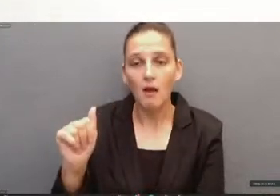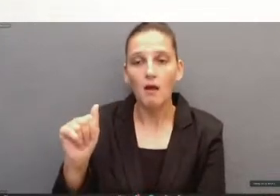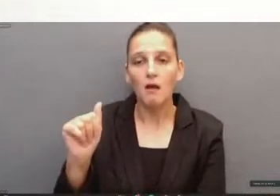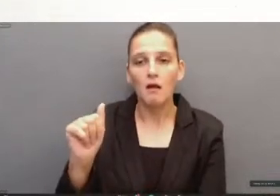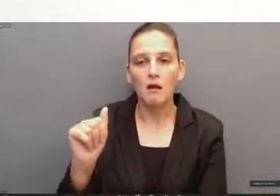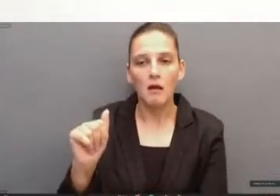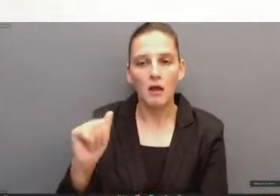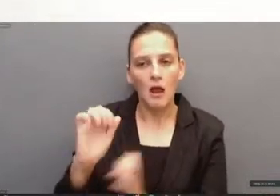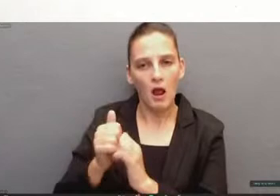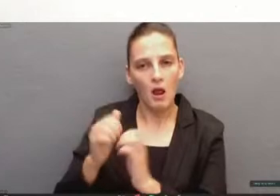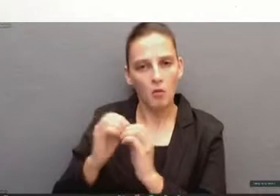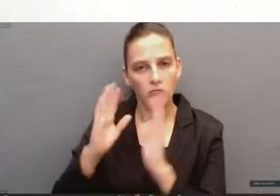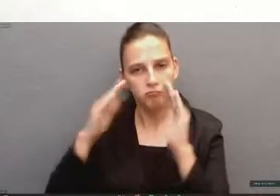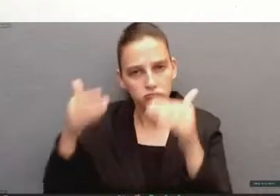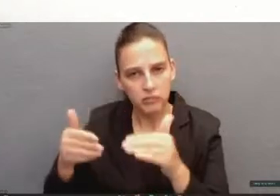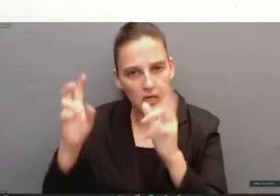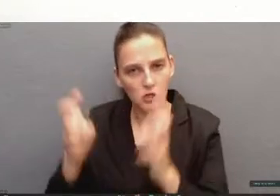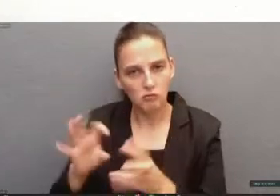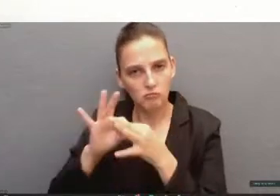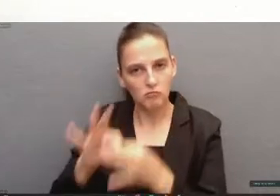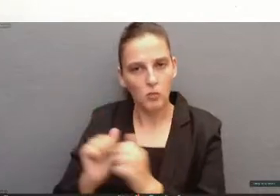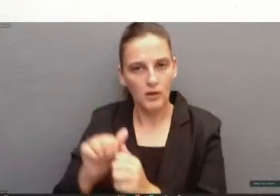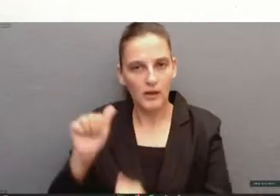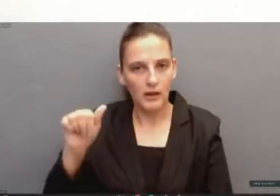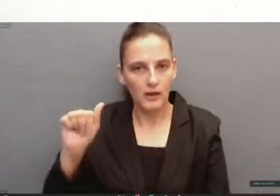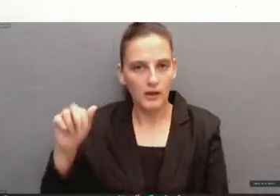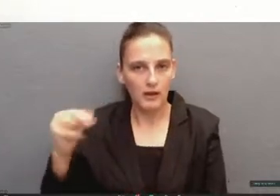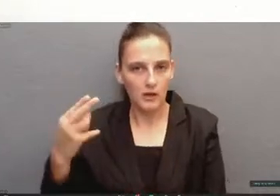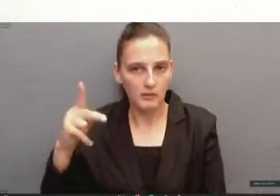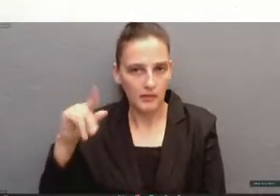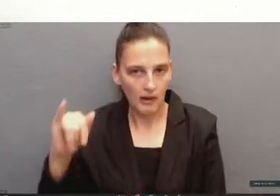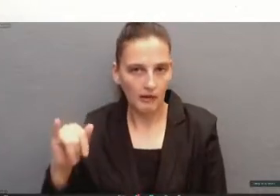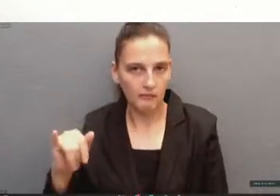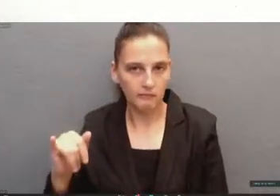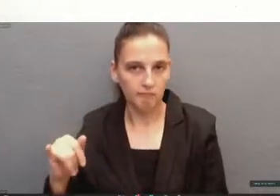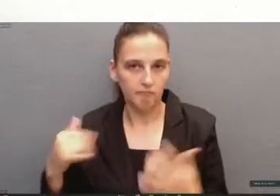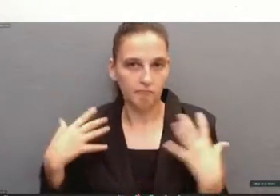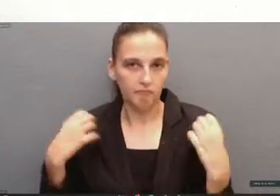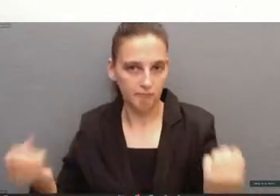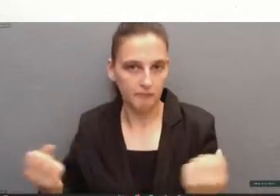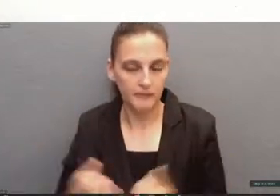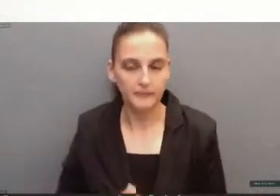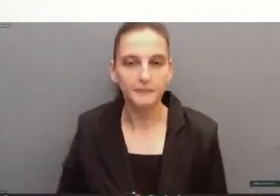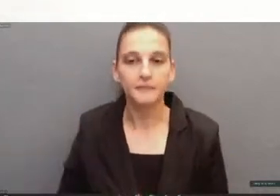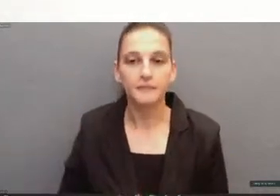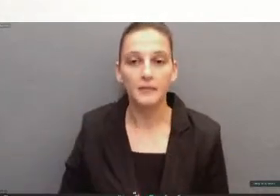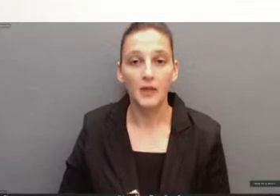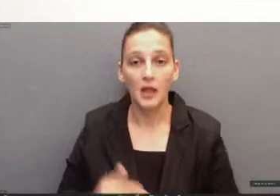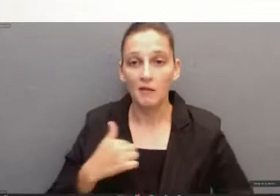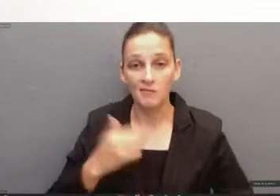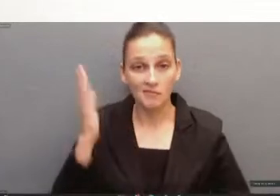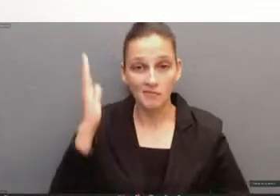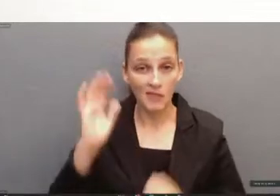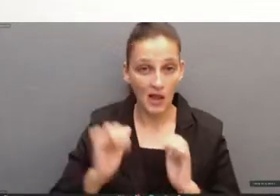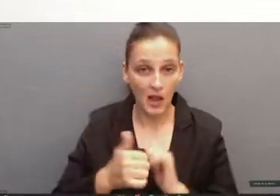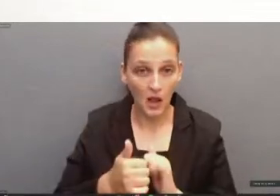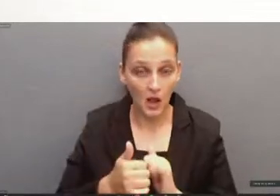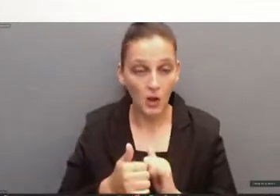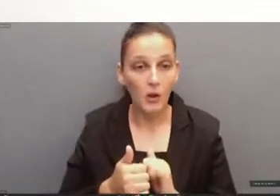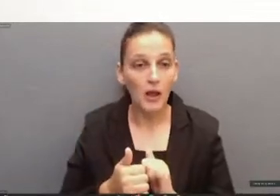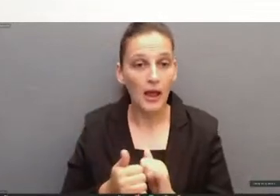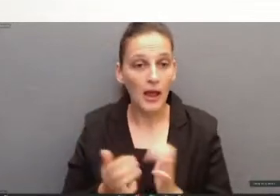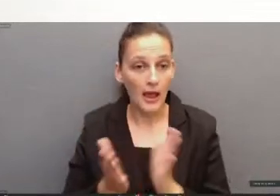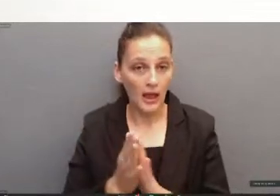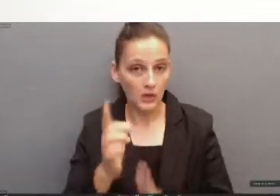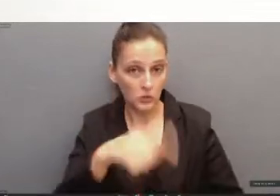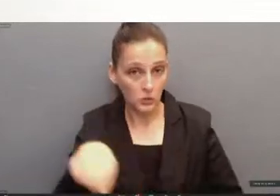issues around Asian American, Native Hawaiian, Pacific Islander health. And the means of which I'll do that is really to ask this